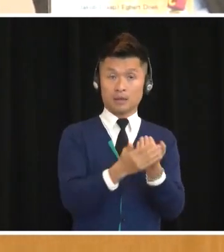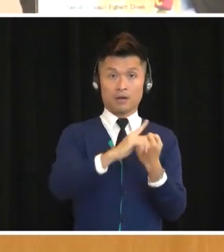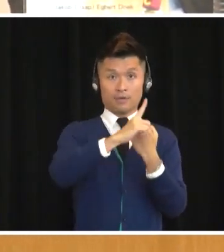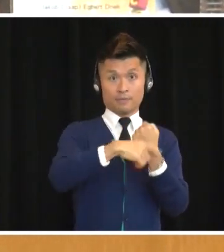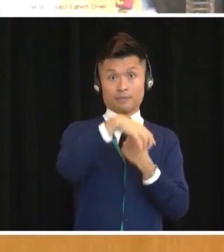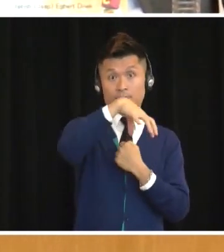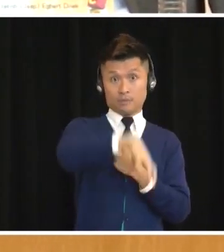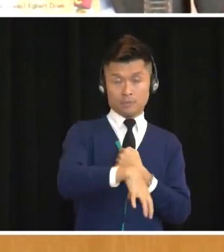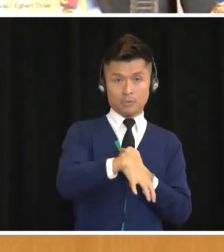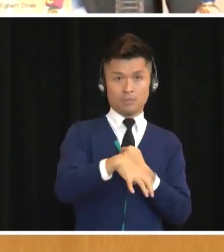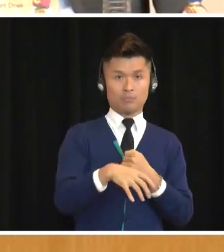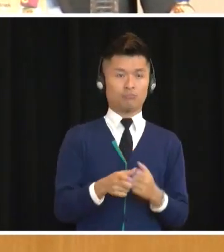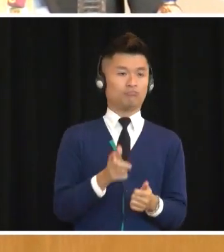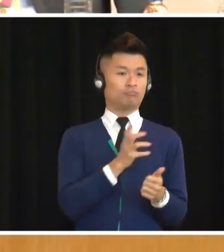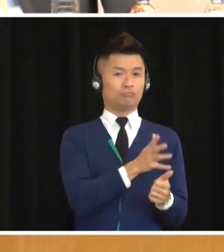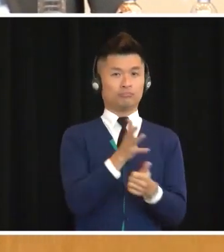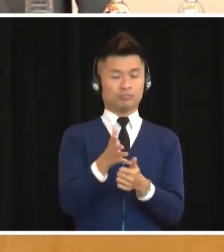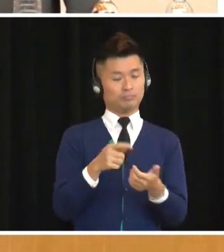his investigation.